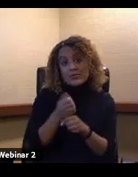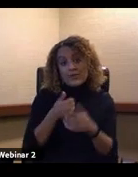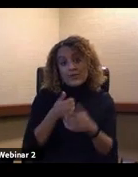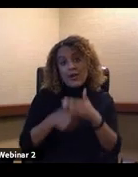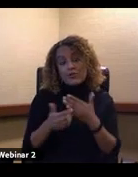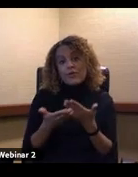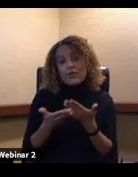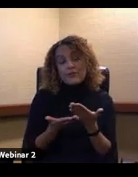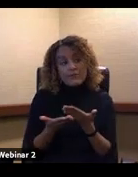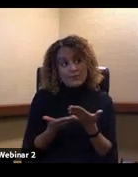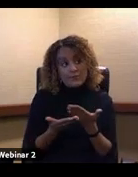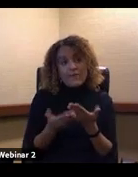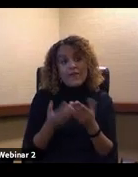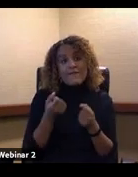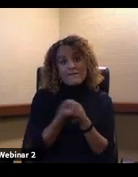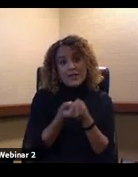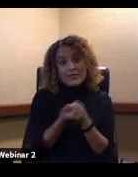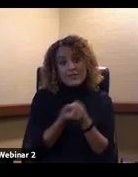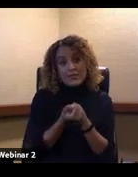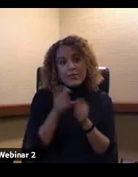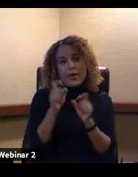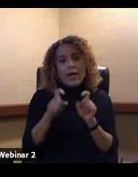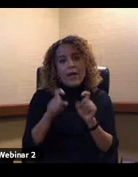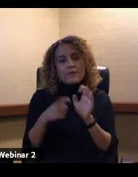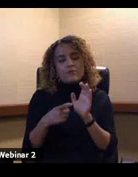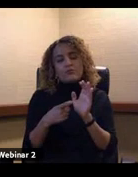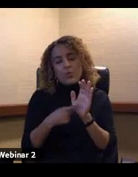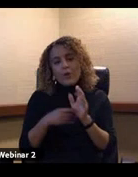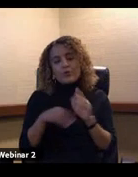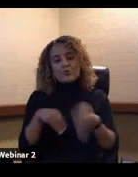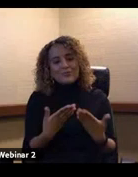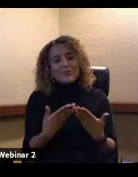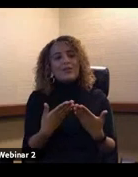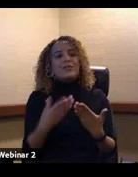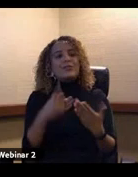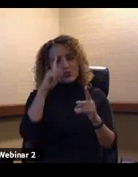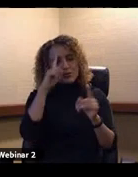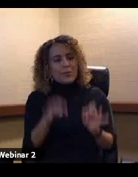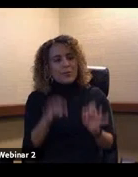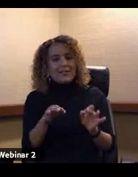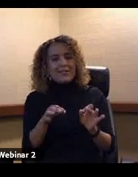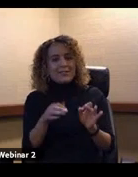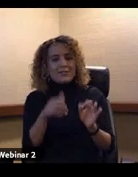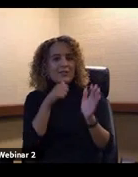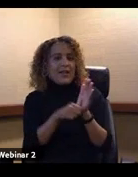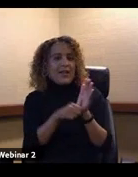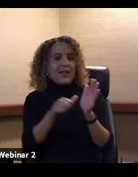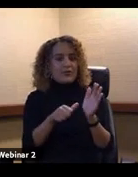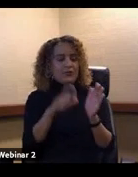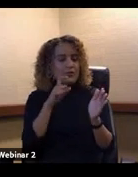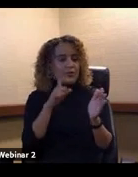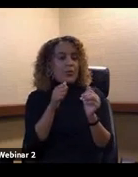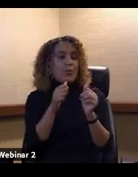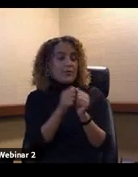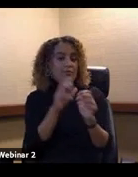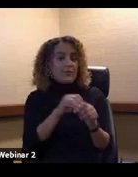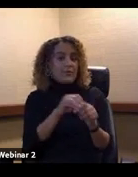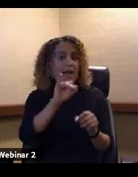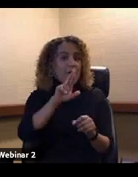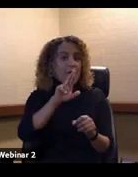underserved funding, you are required to submit a determination letter from the Internal Revenue Service, IRS,